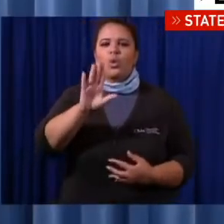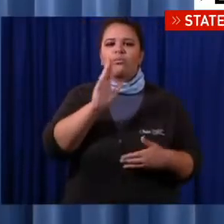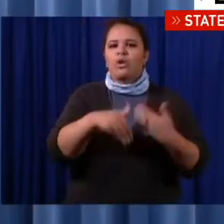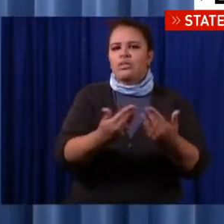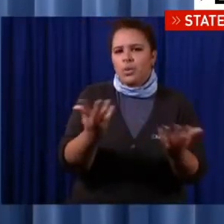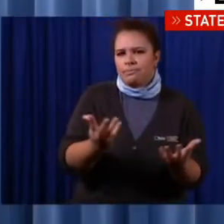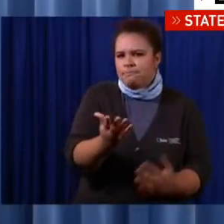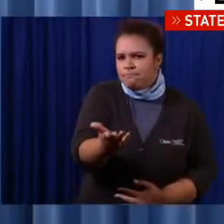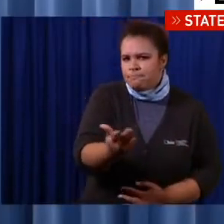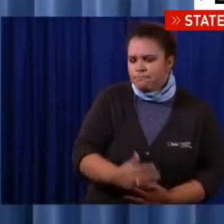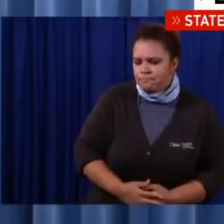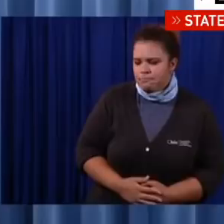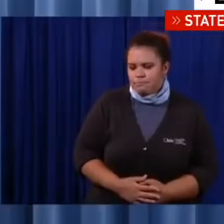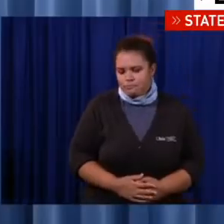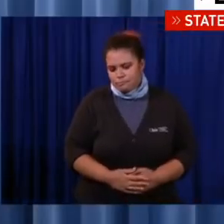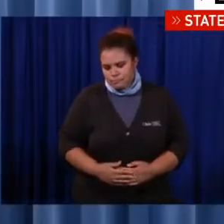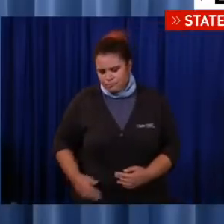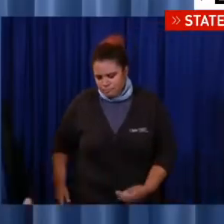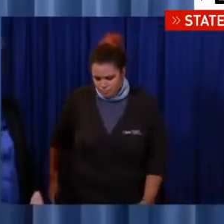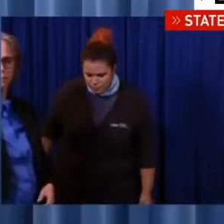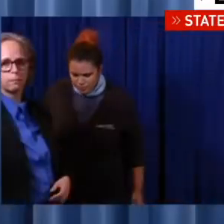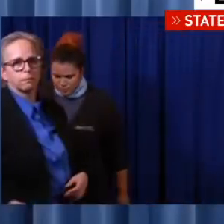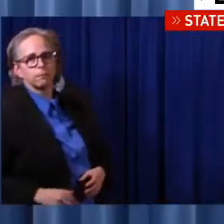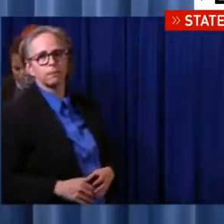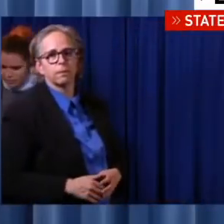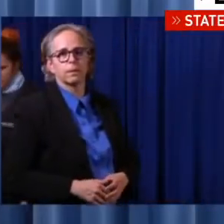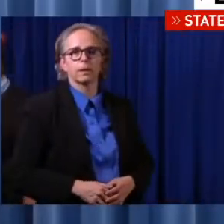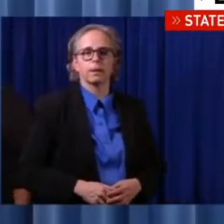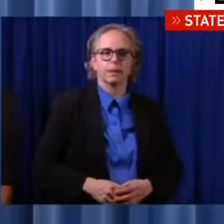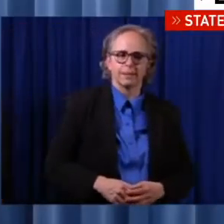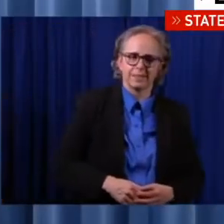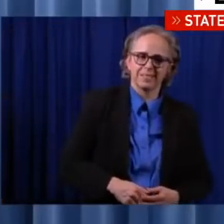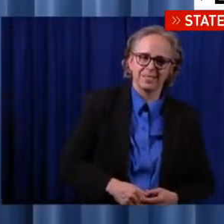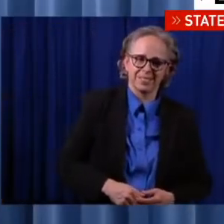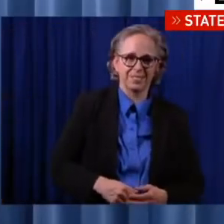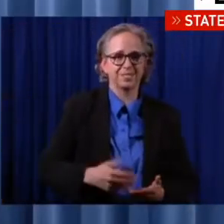Well, we certainly want someone with public health experience.